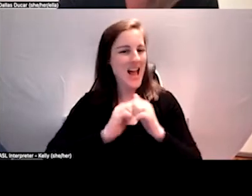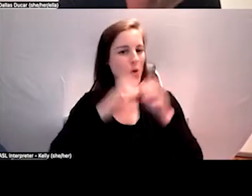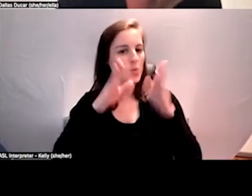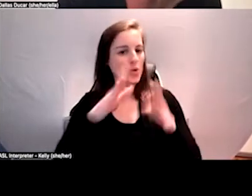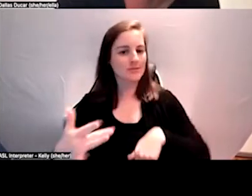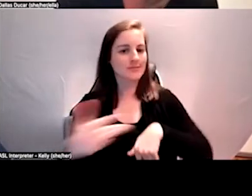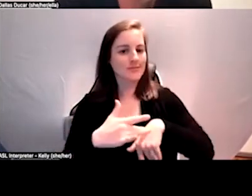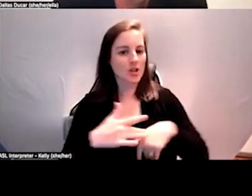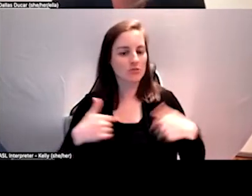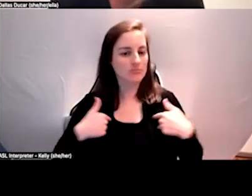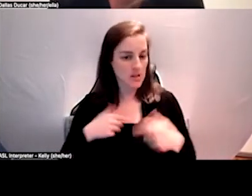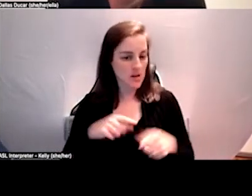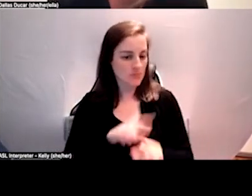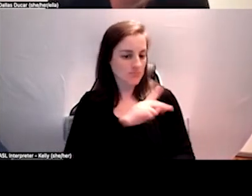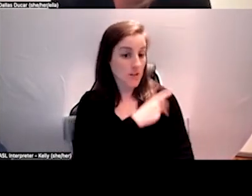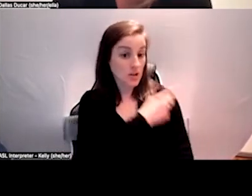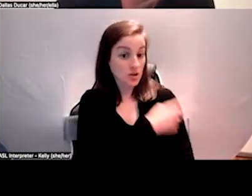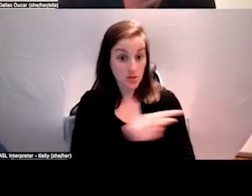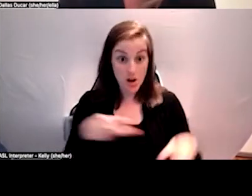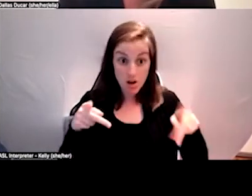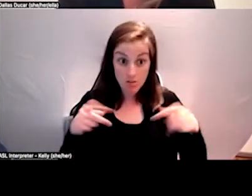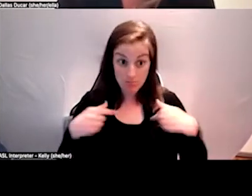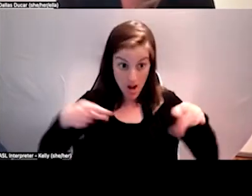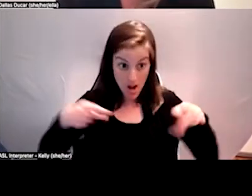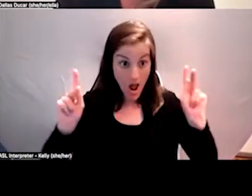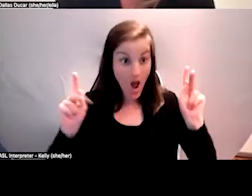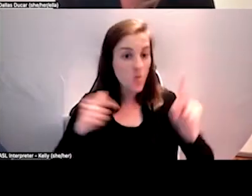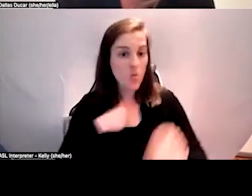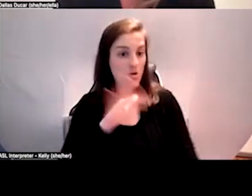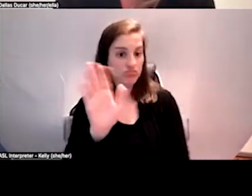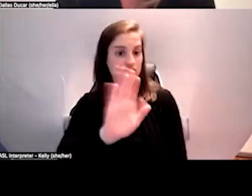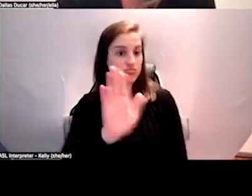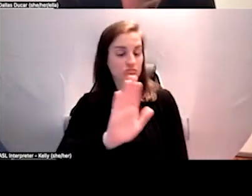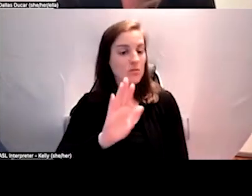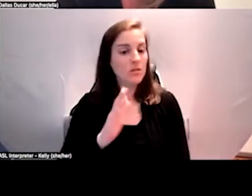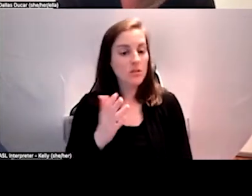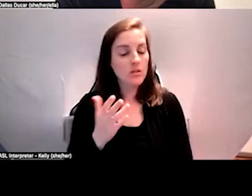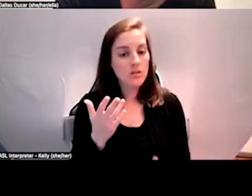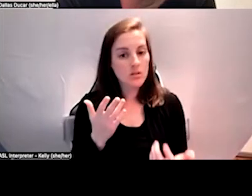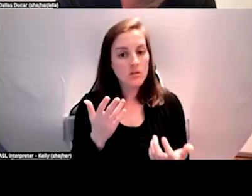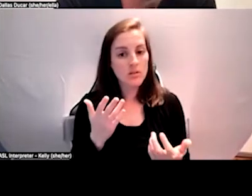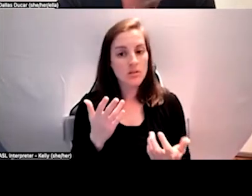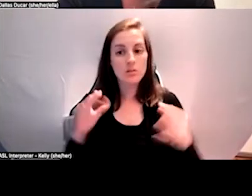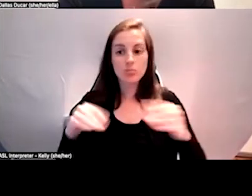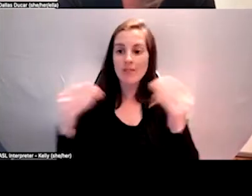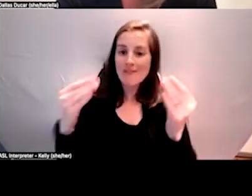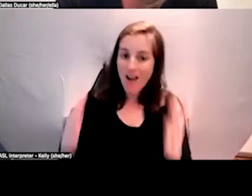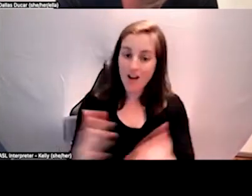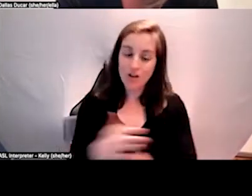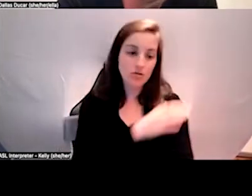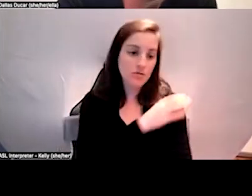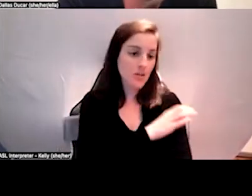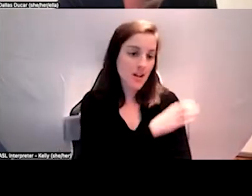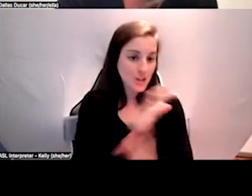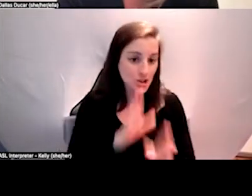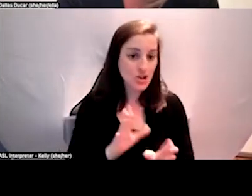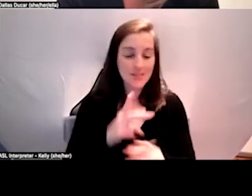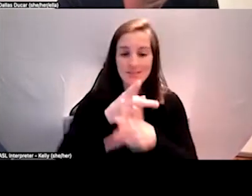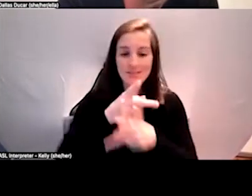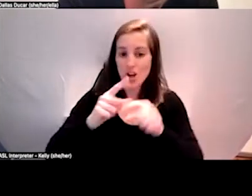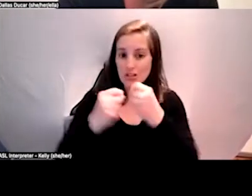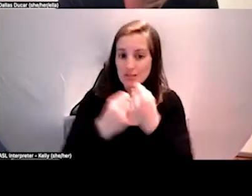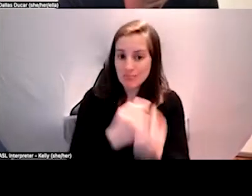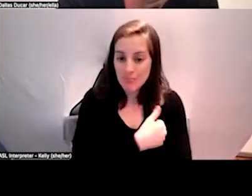Or if they touch you, or if they don't touch you, right? Providers and clinicians and care team members come